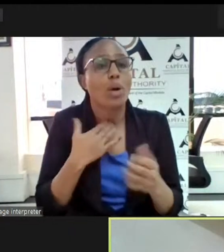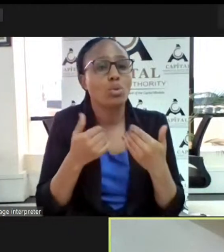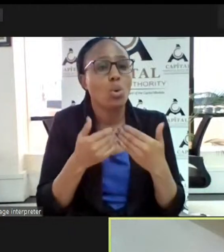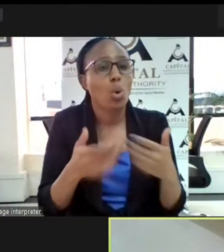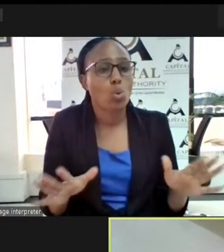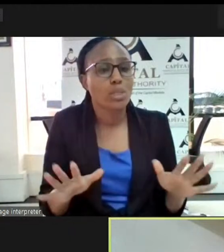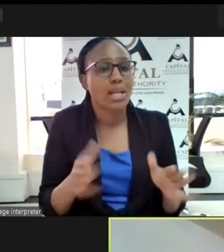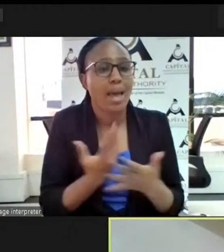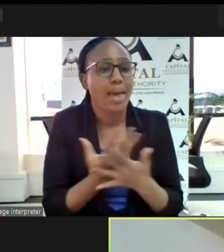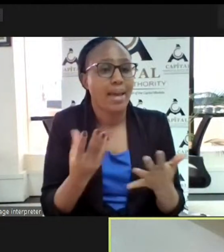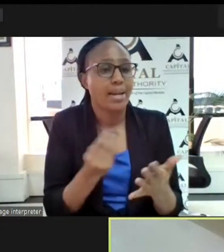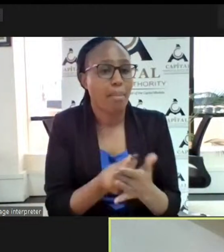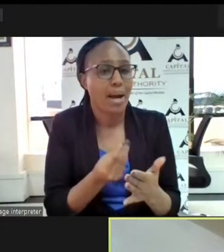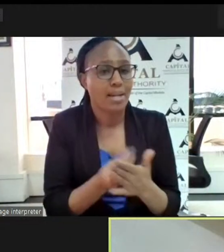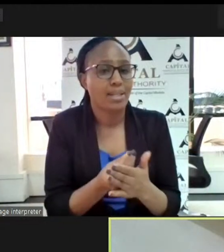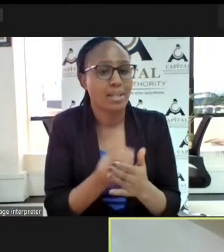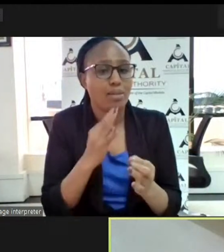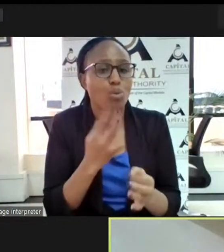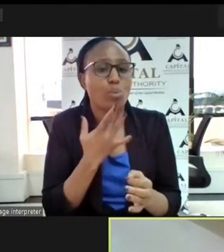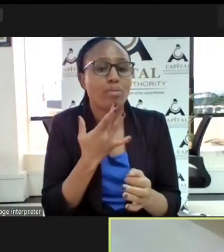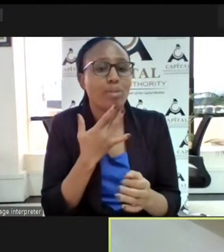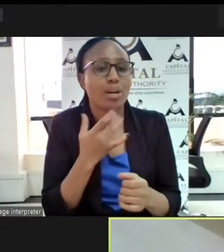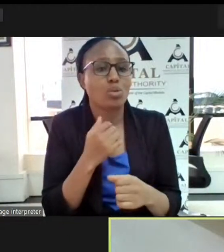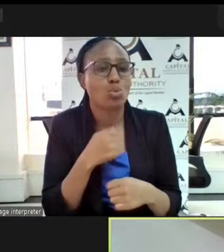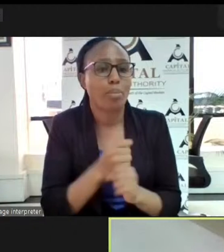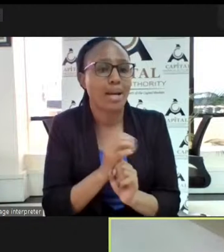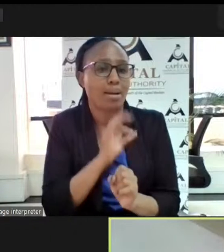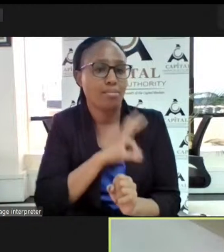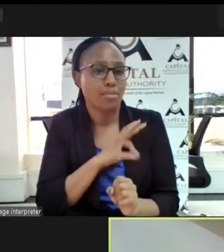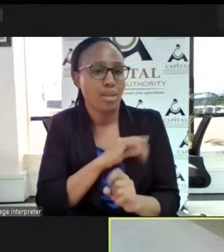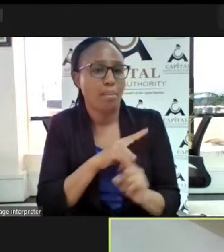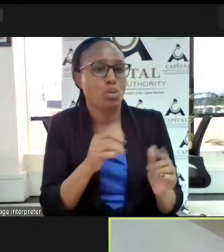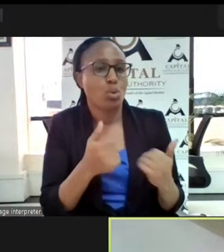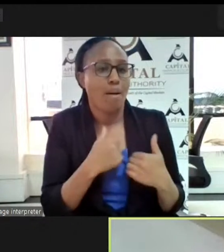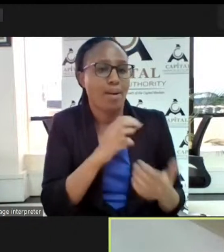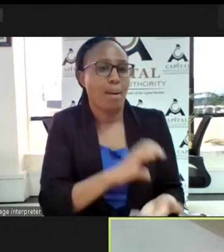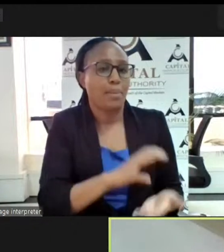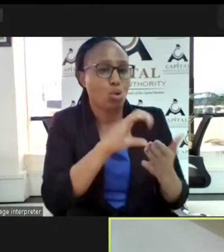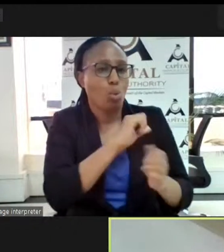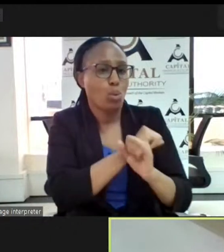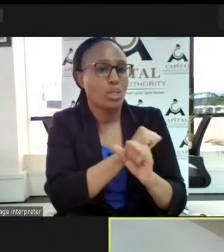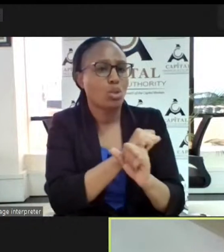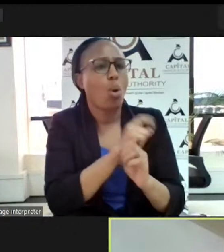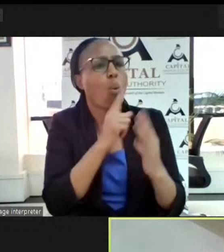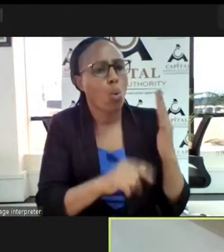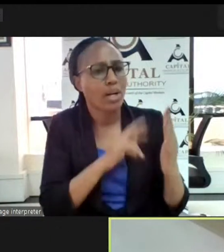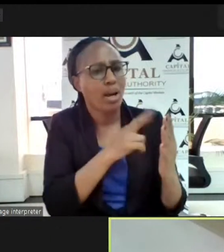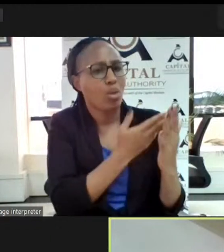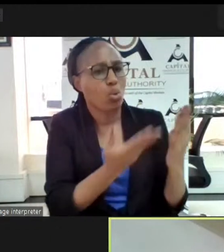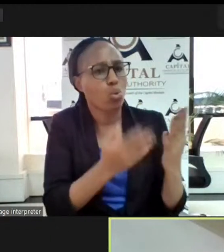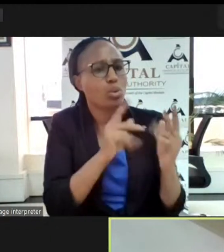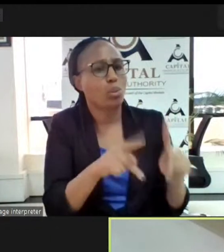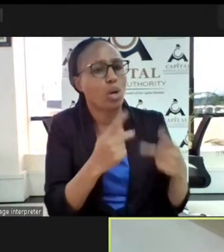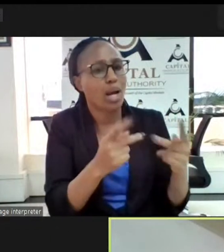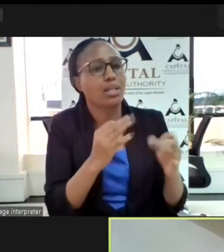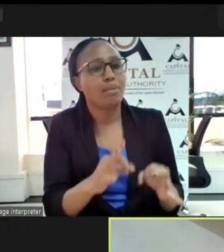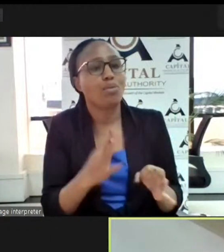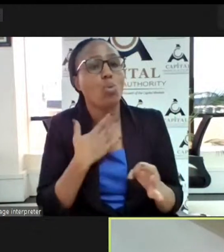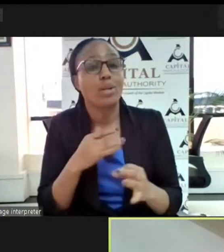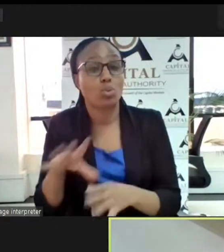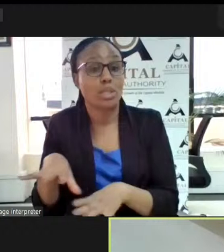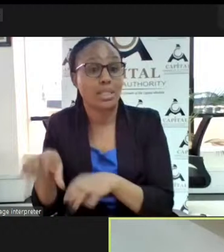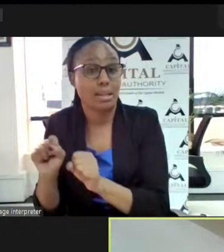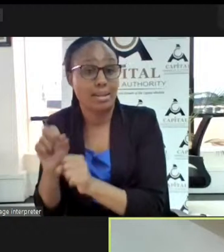any money, if you prefer to make a bit of return but you have capital protection, what are those products? If you want to take a bit of risk,